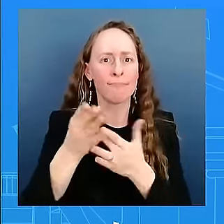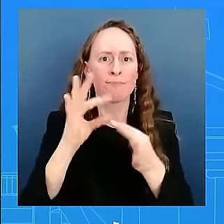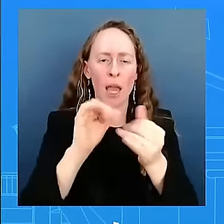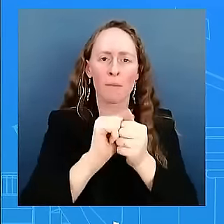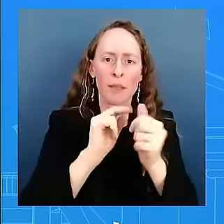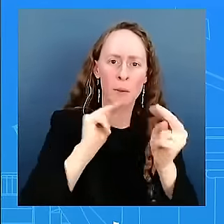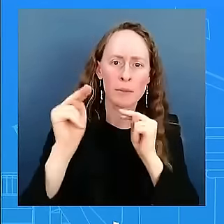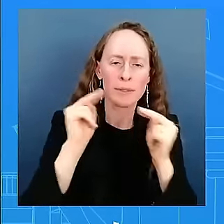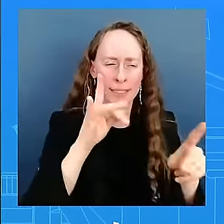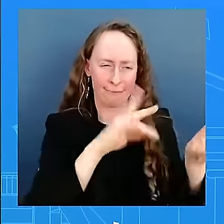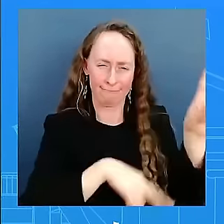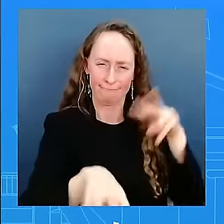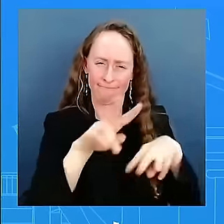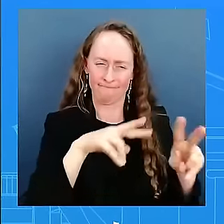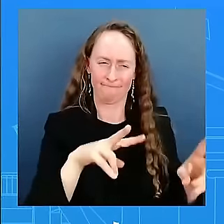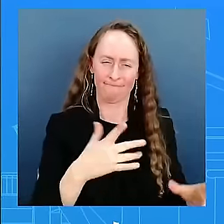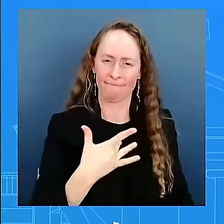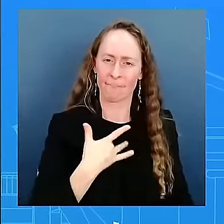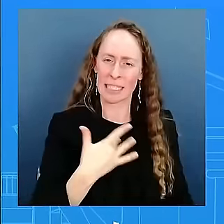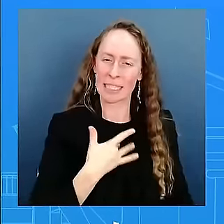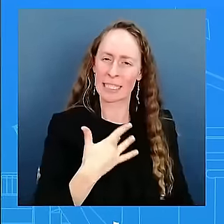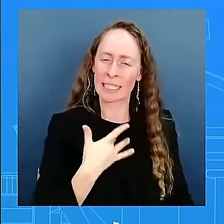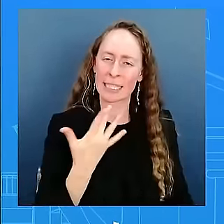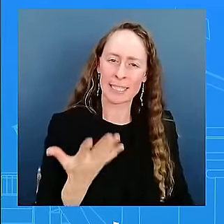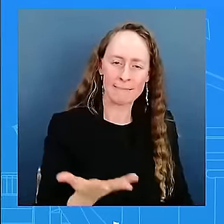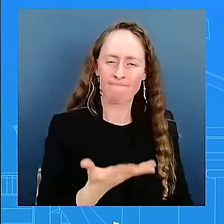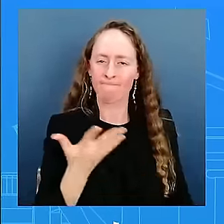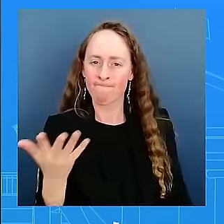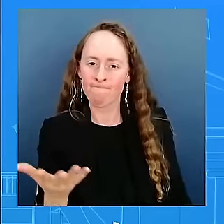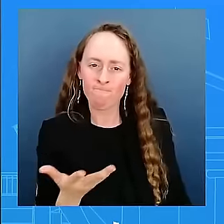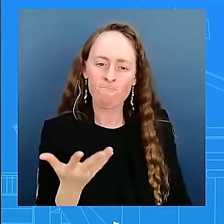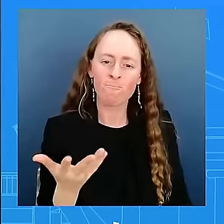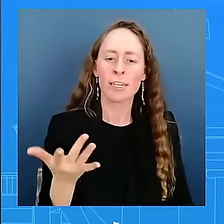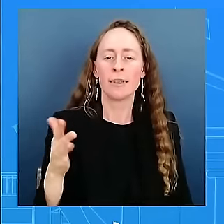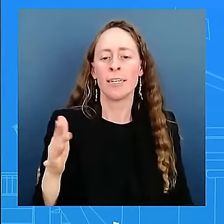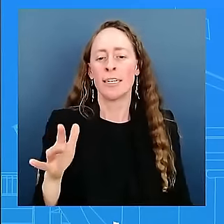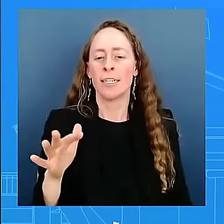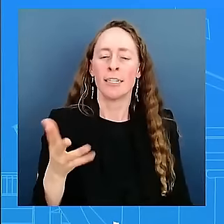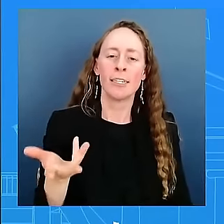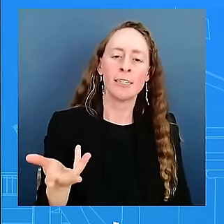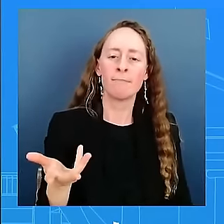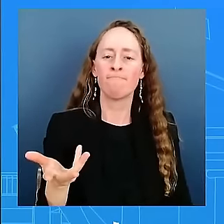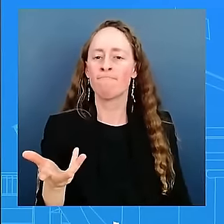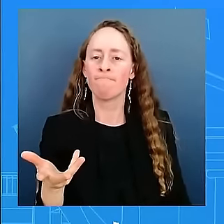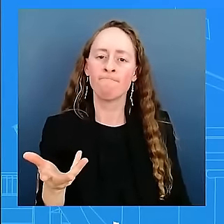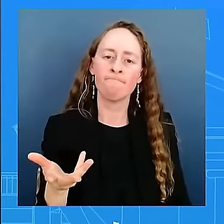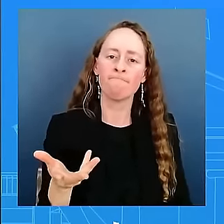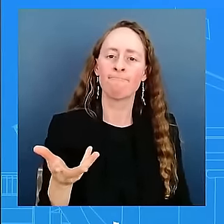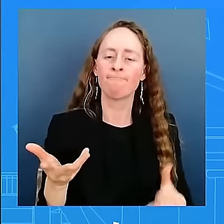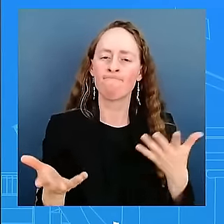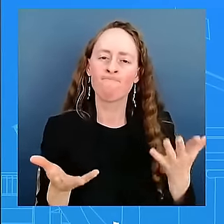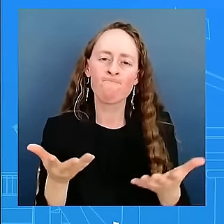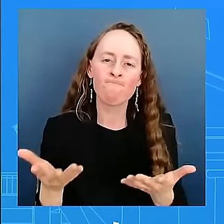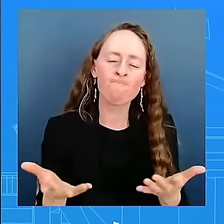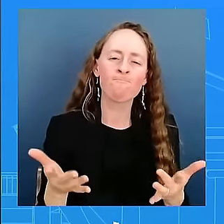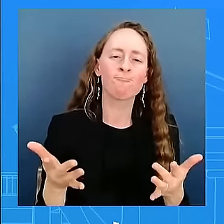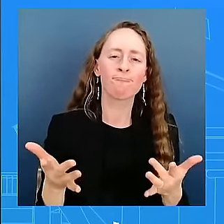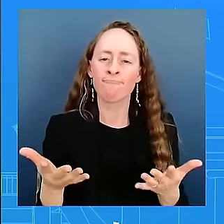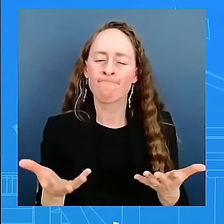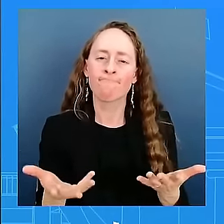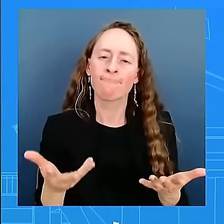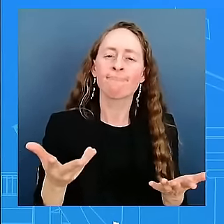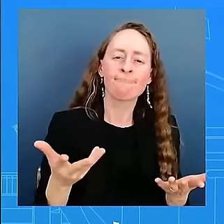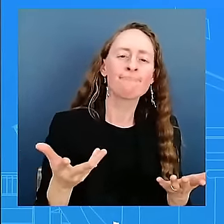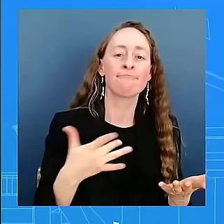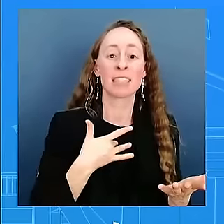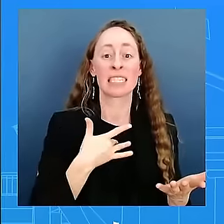actually demonstrates the kind of result that your question speaks to, that, you know, a lot more people get taken because we do